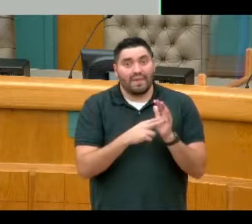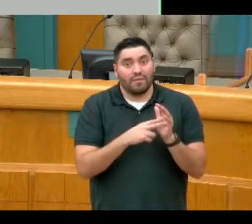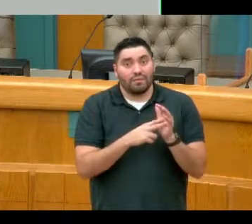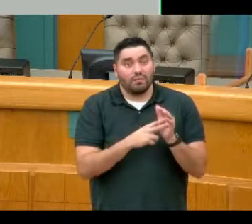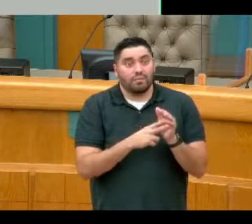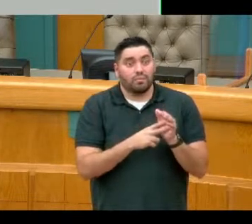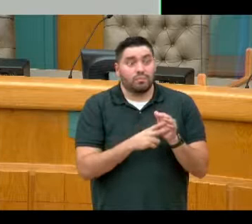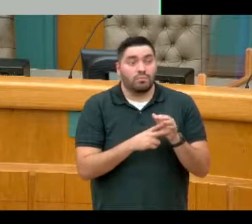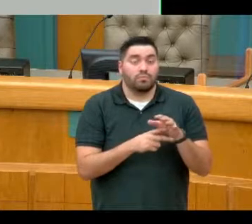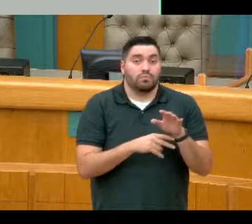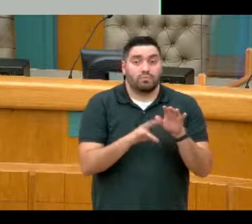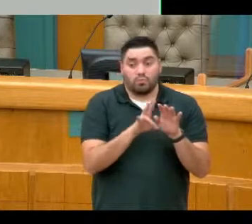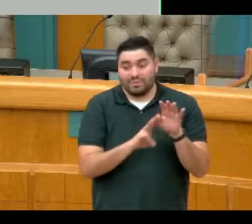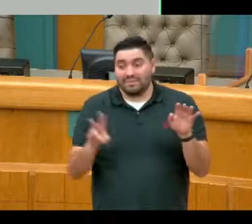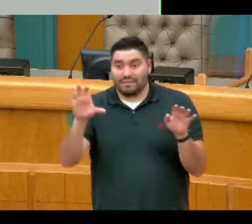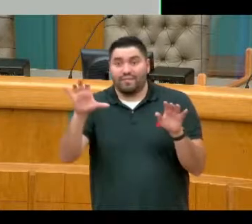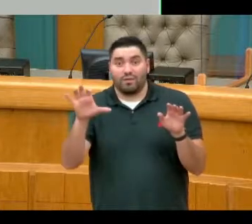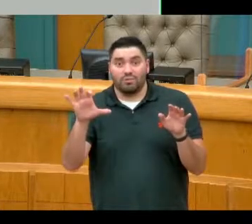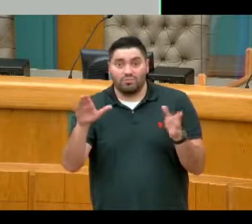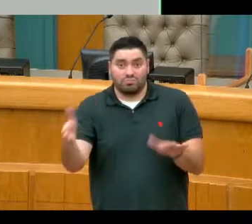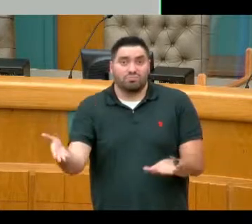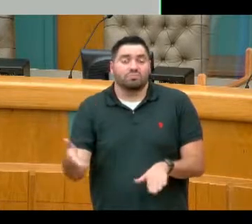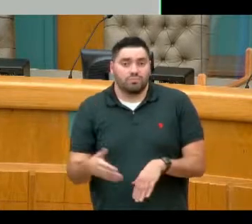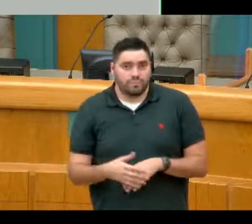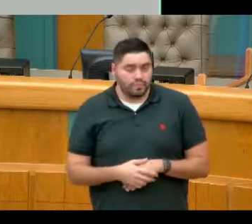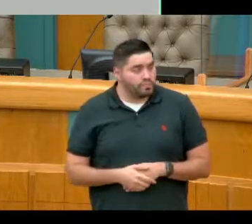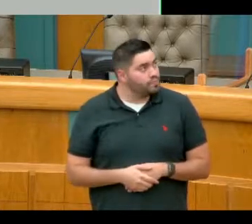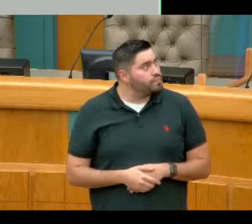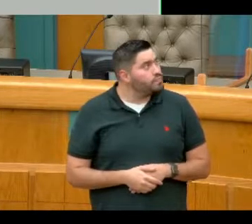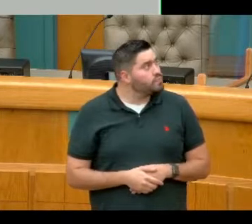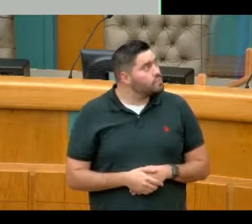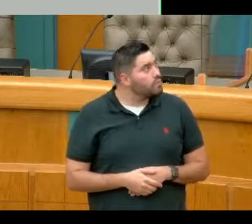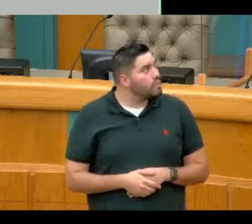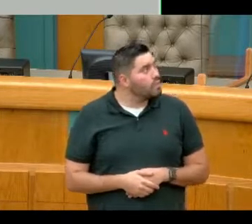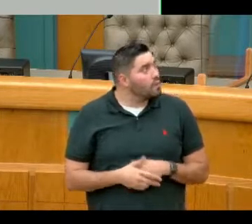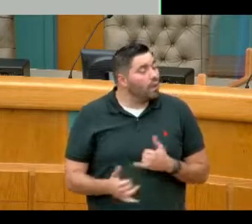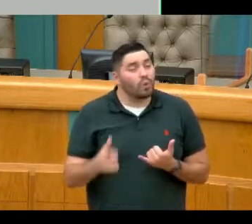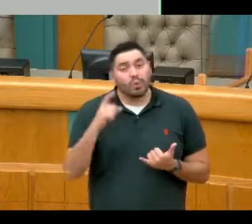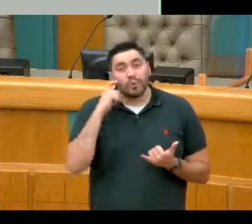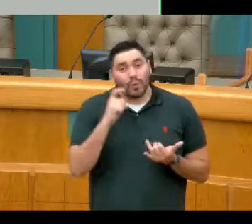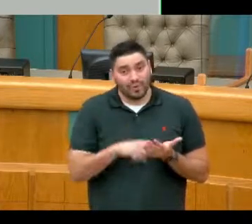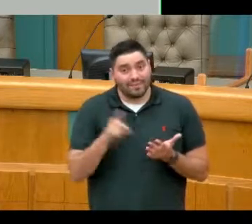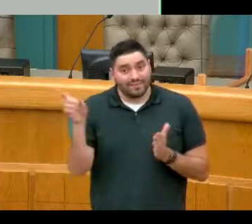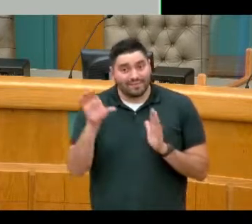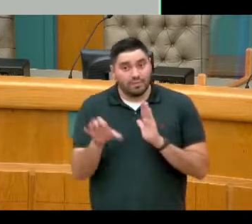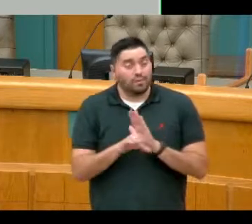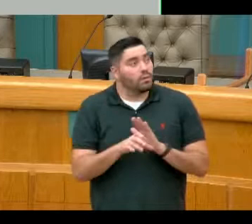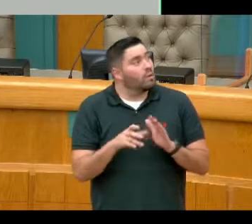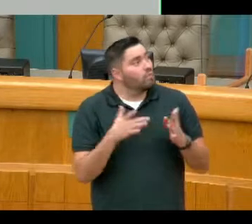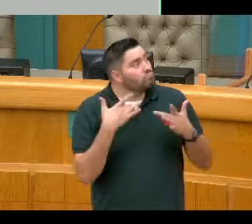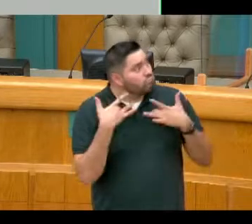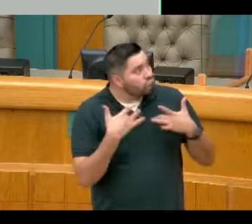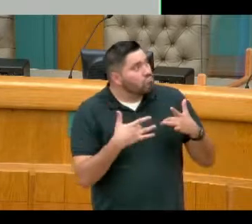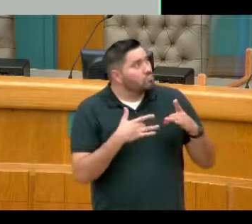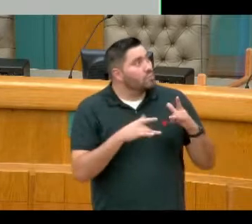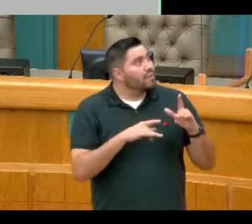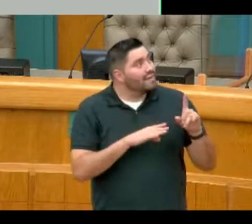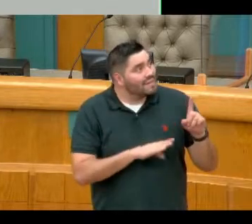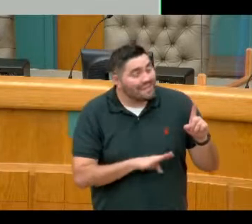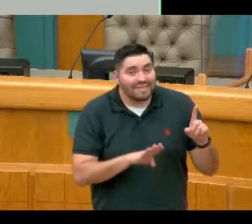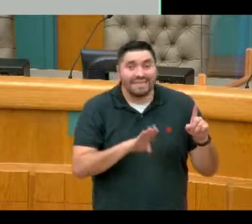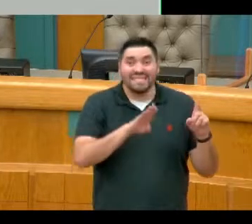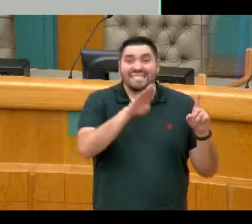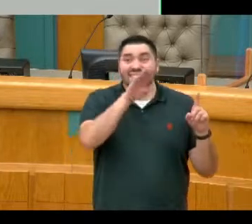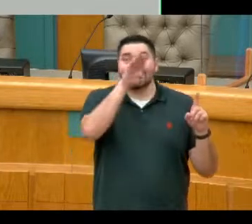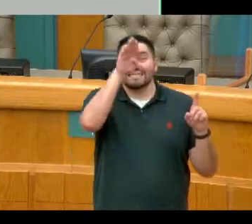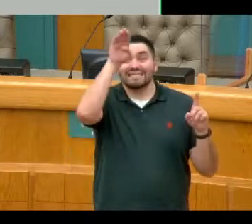COVID-19. Overall, there's been 700 people in the Coastal Bend area that have died from COVID-19.